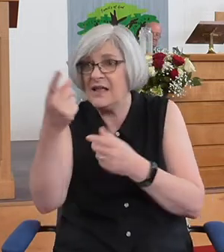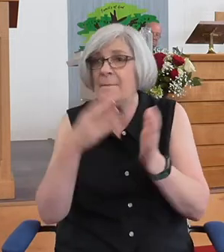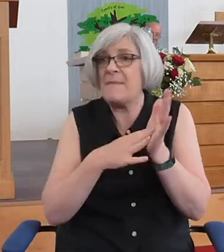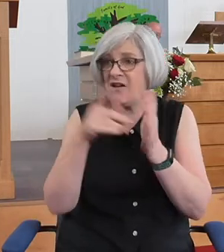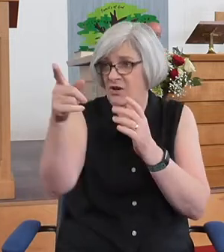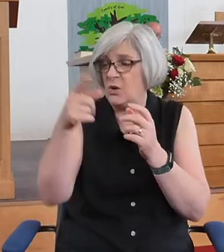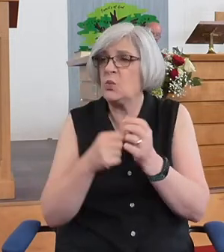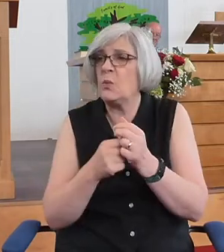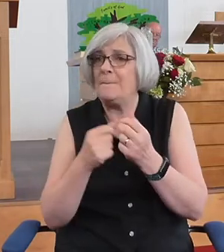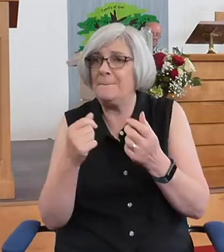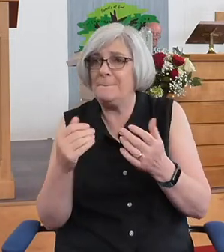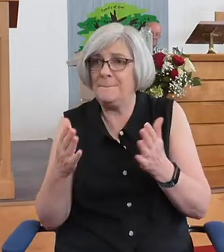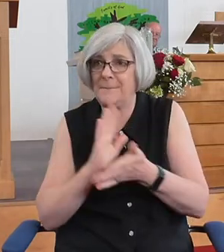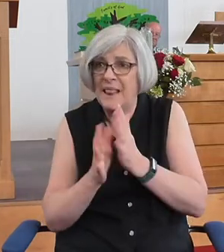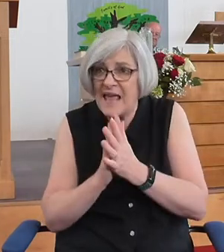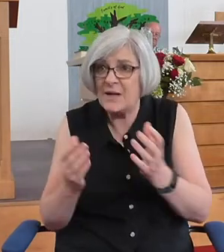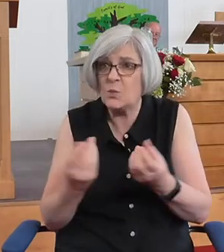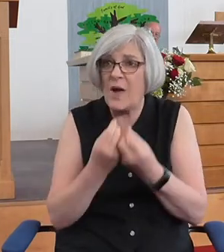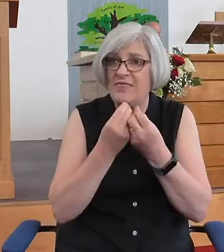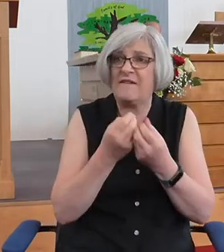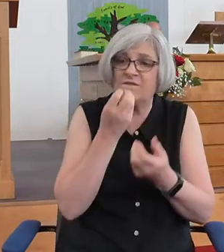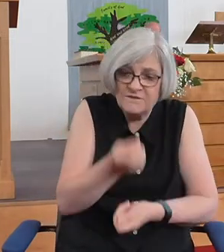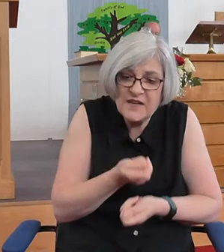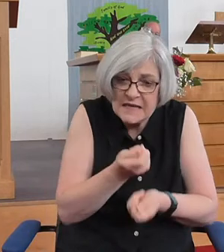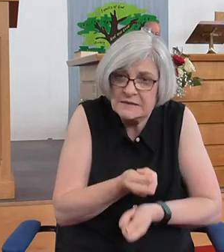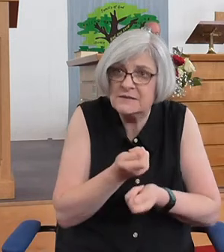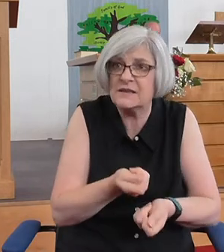with them, your pet lamb?